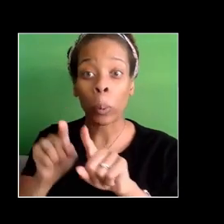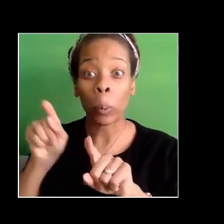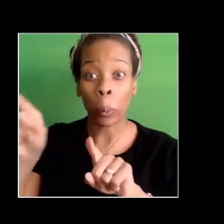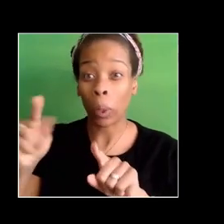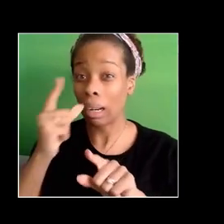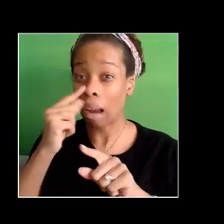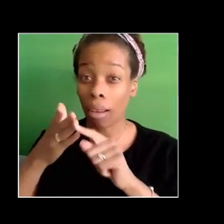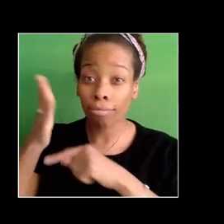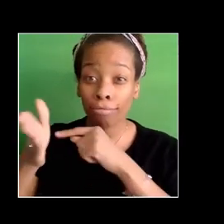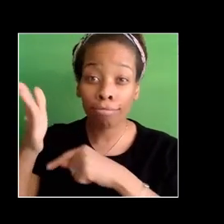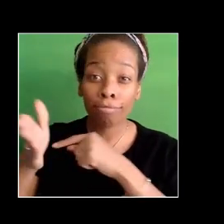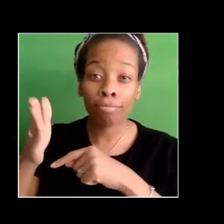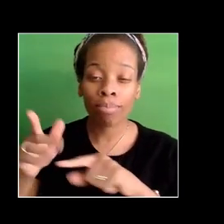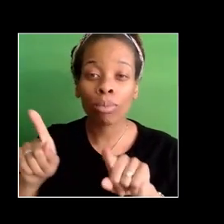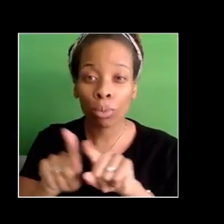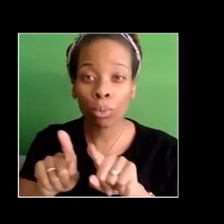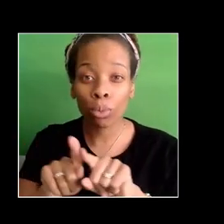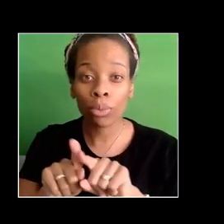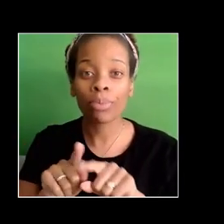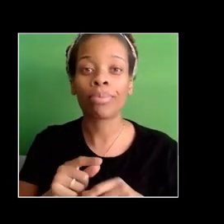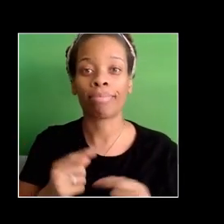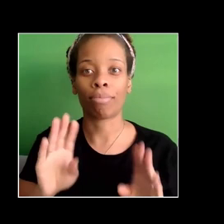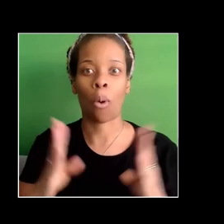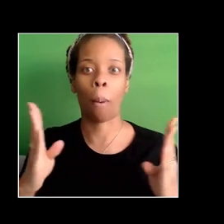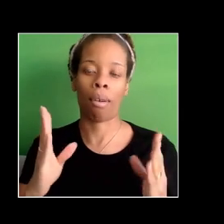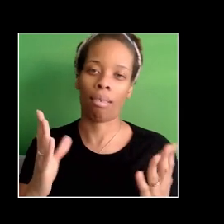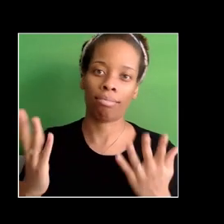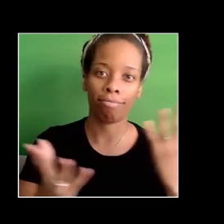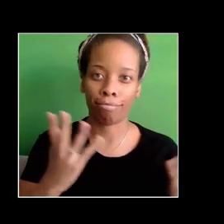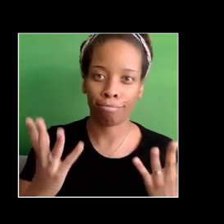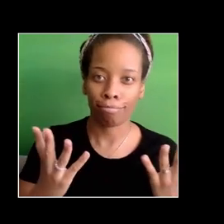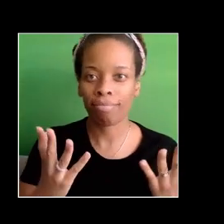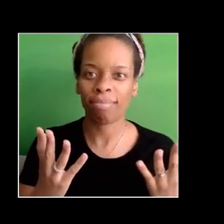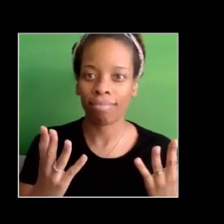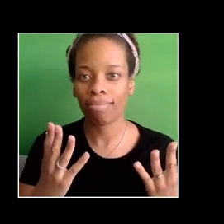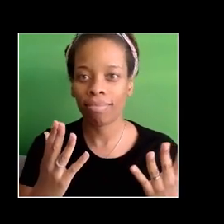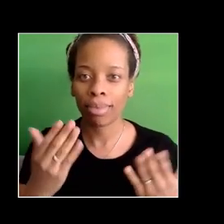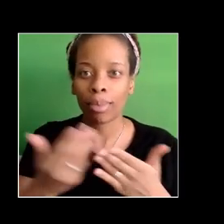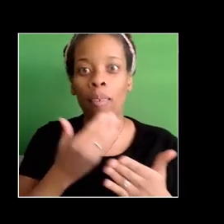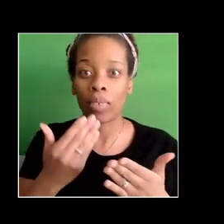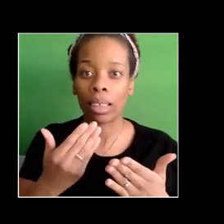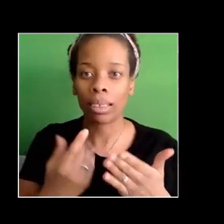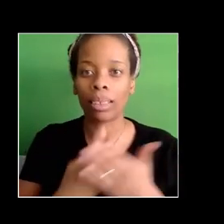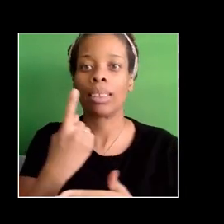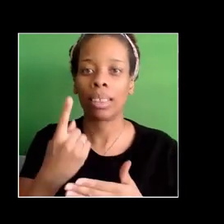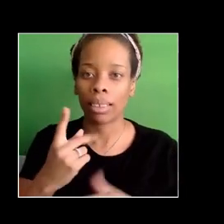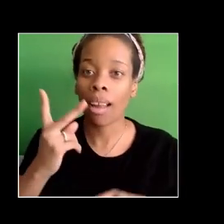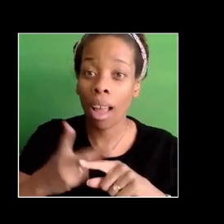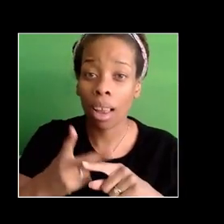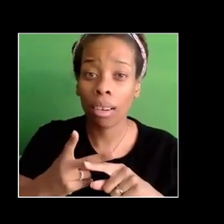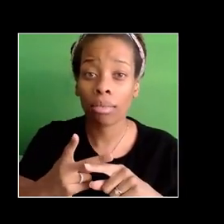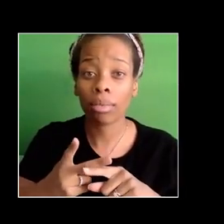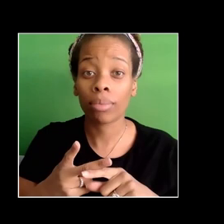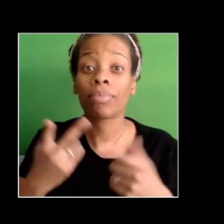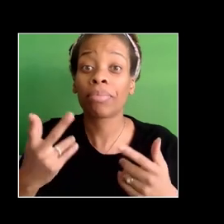as possible will be able to see it once we are open, able to safely reopen. But we may have some news